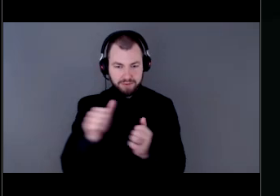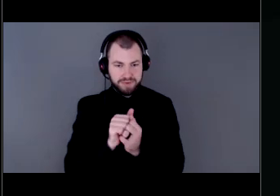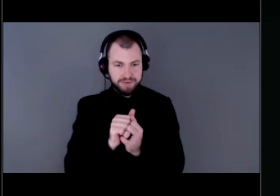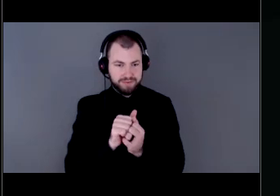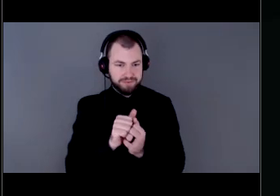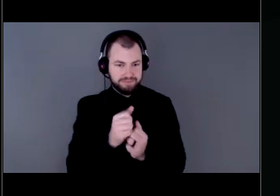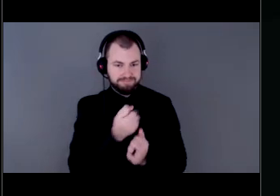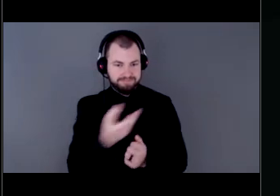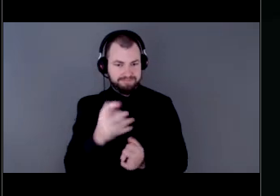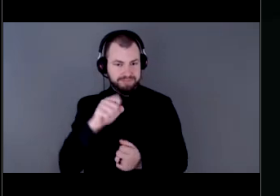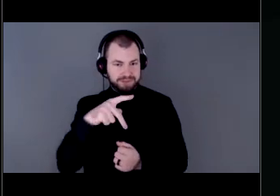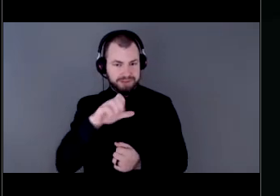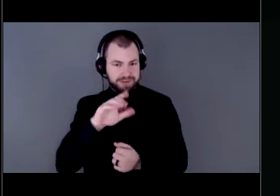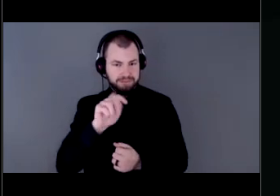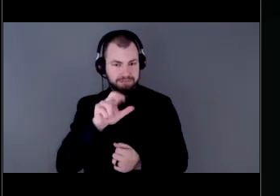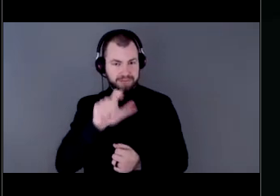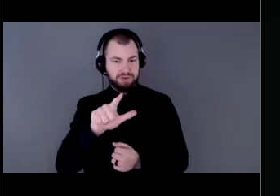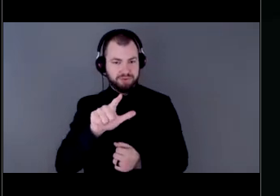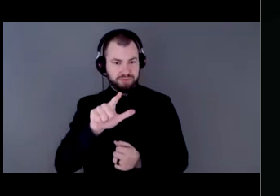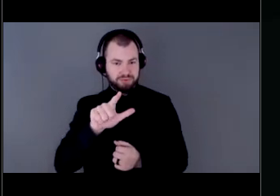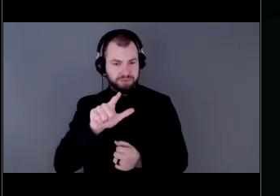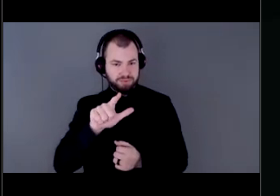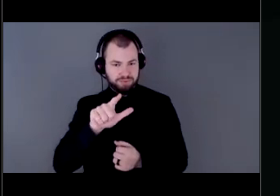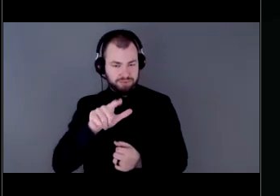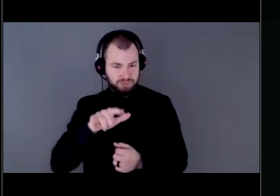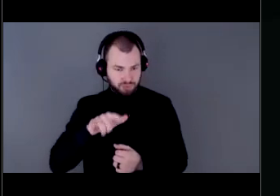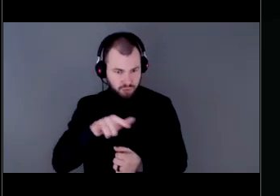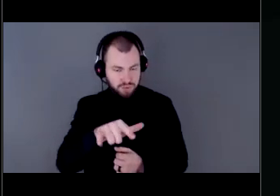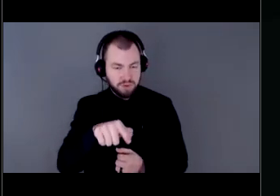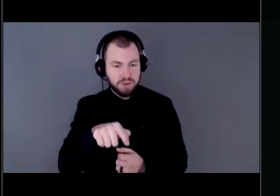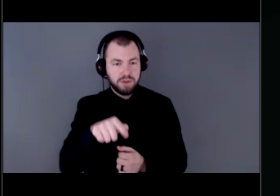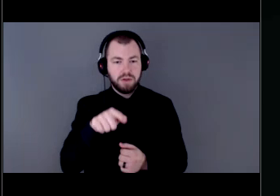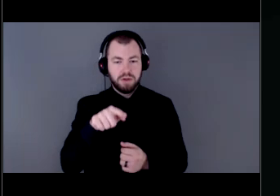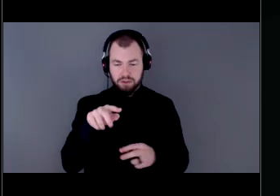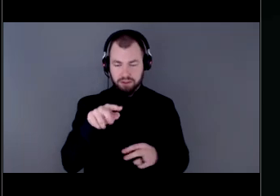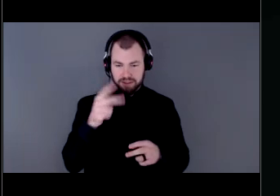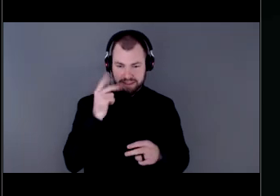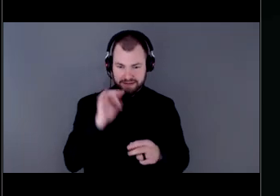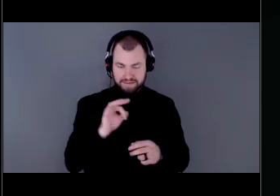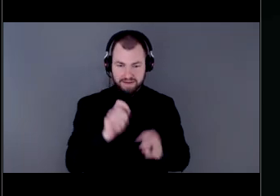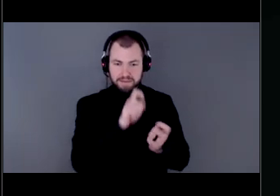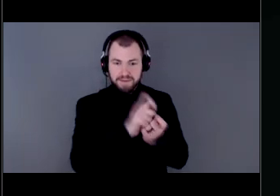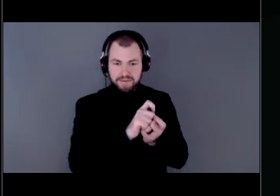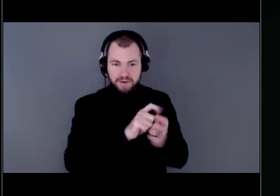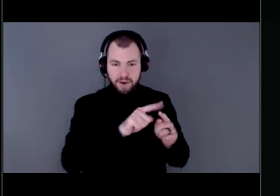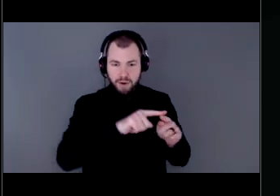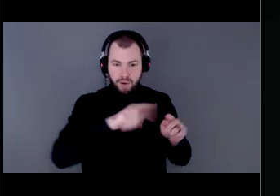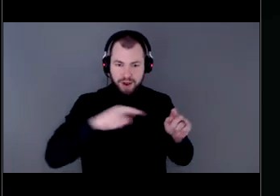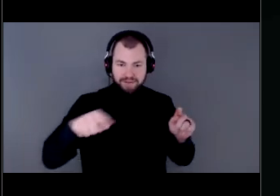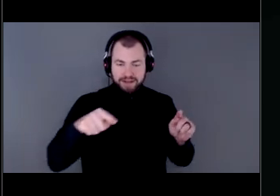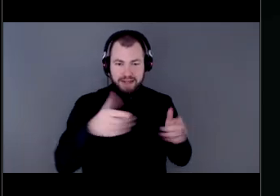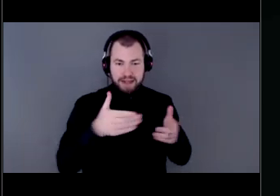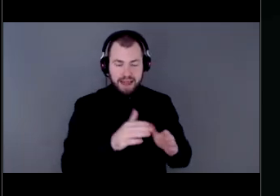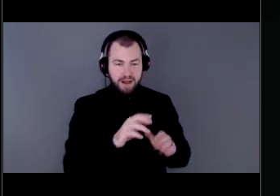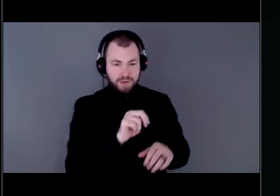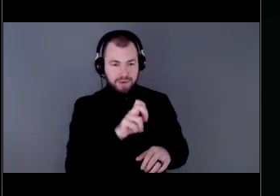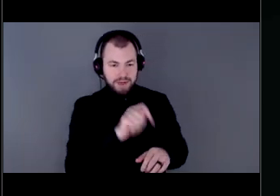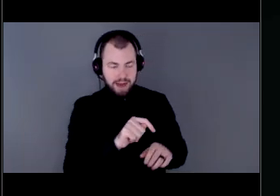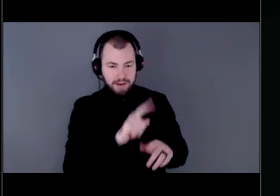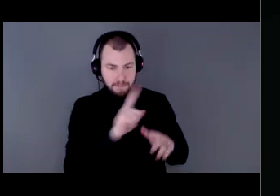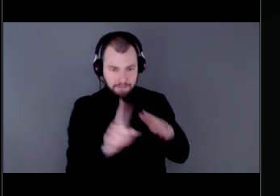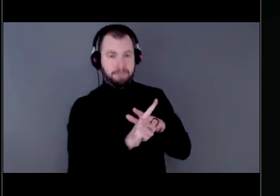to determine whether certain wavelengths allow these nets to pop essentially from the background and become more